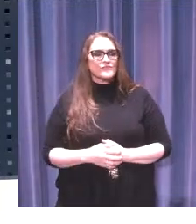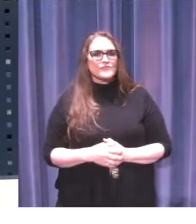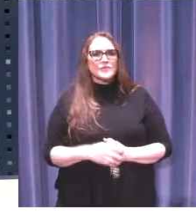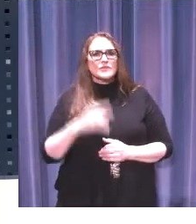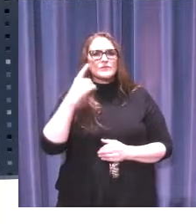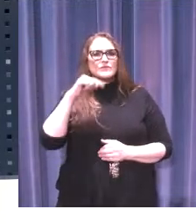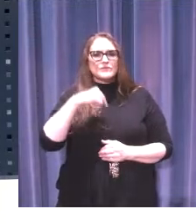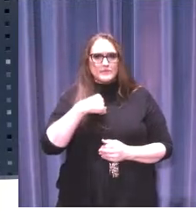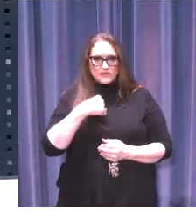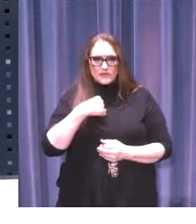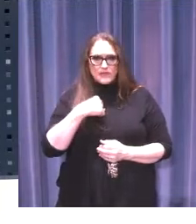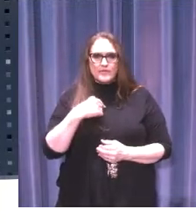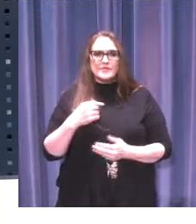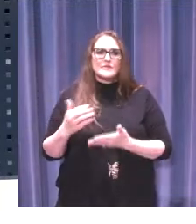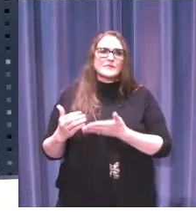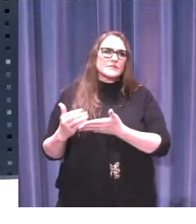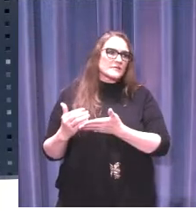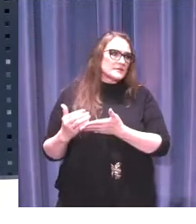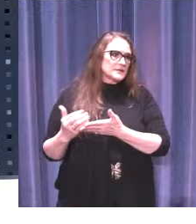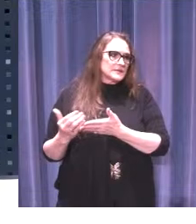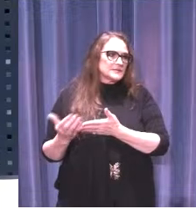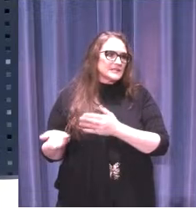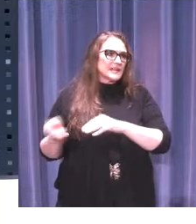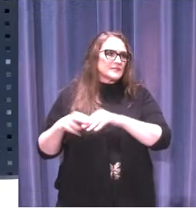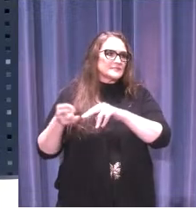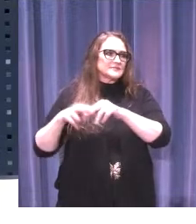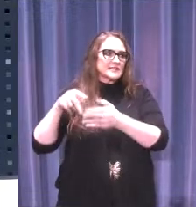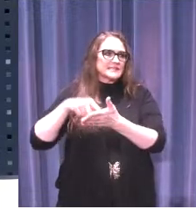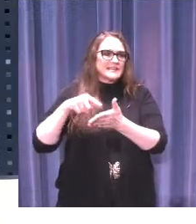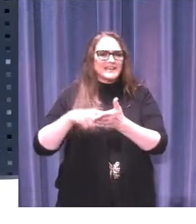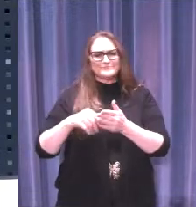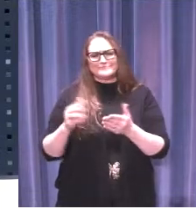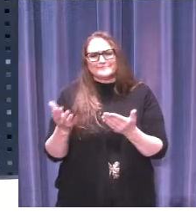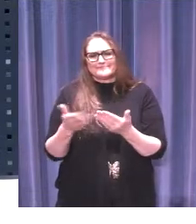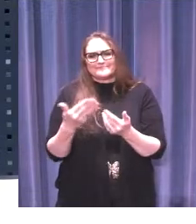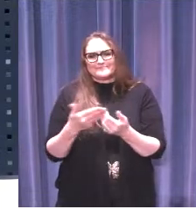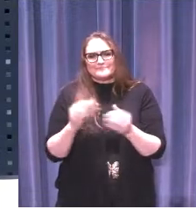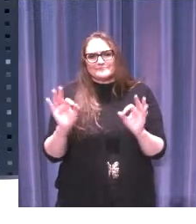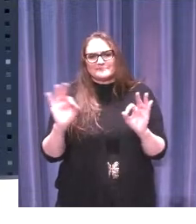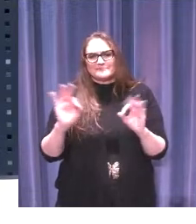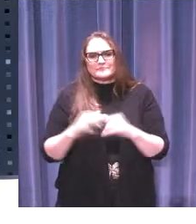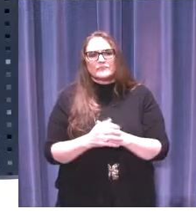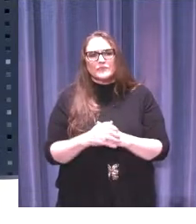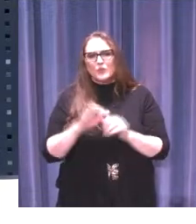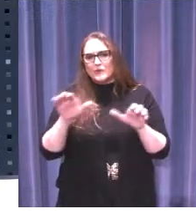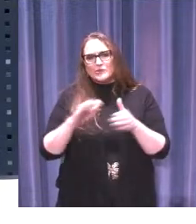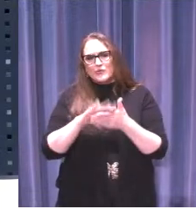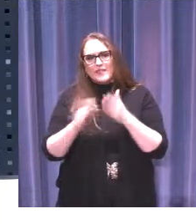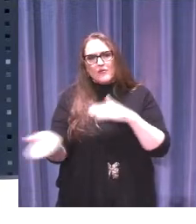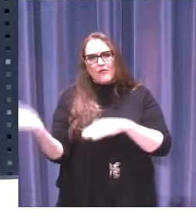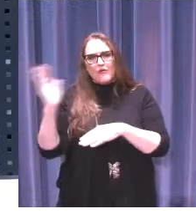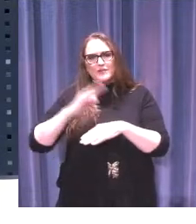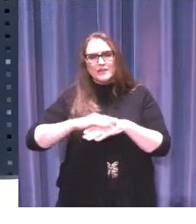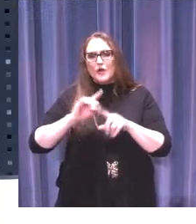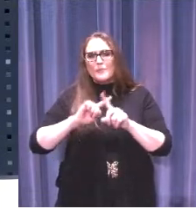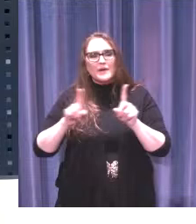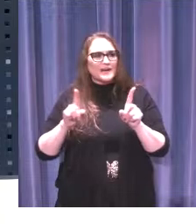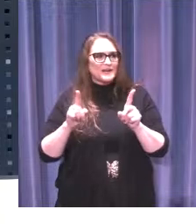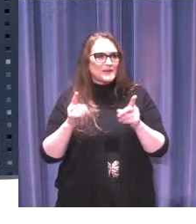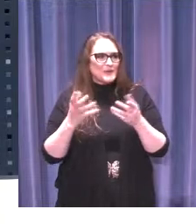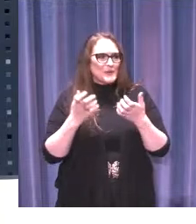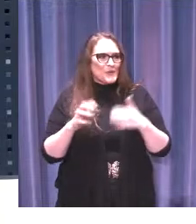me, raising debt, that's a no-brainer, and we can do that all day long, but we don't want